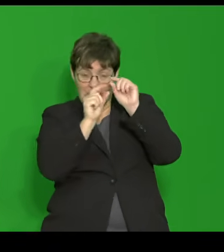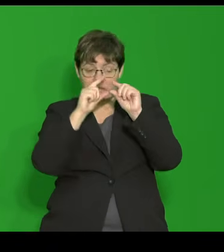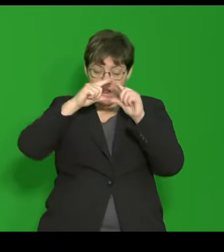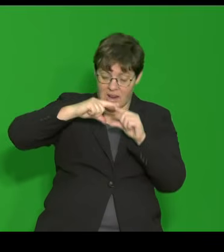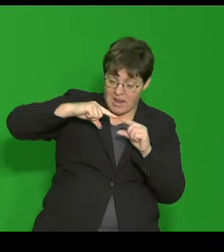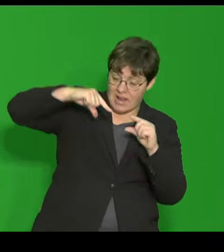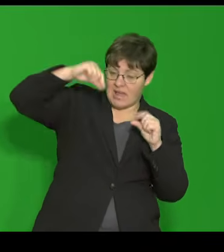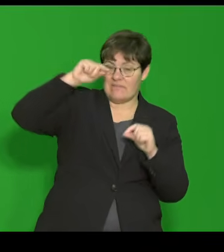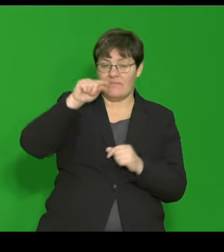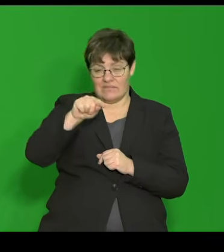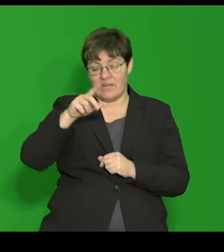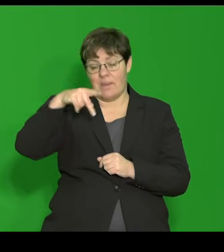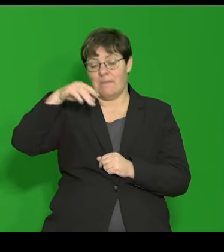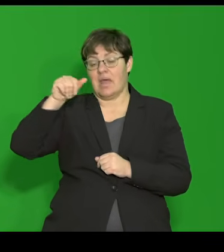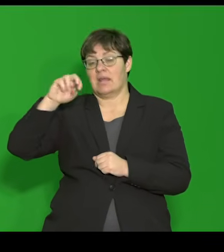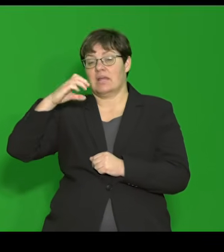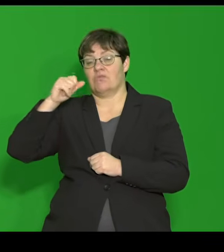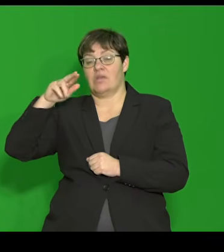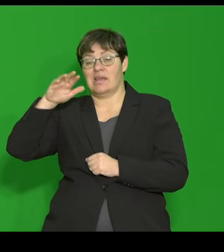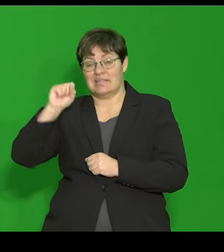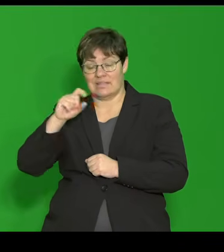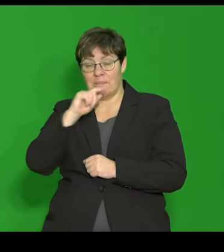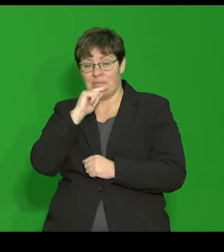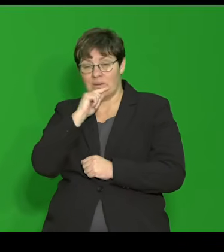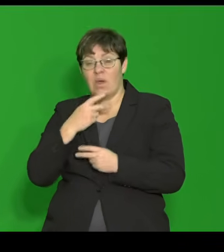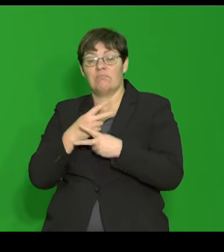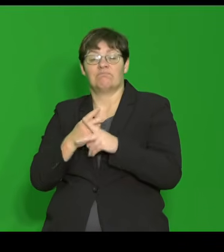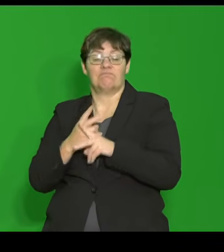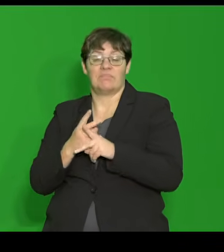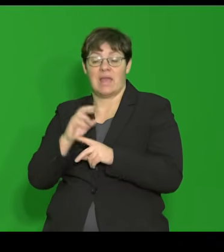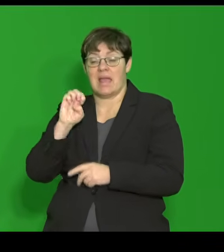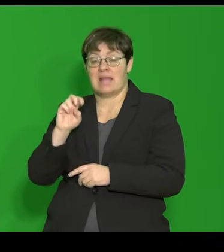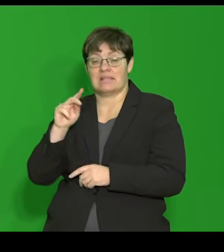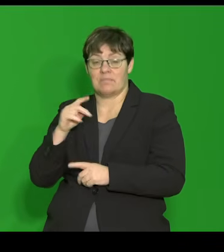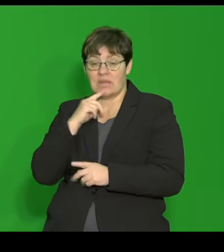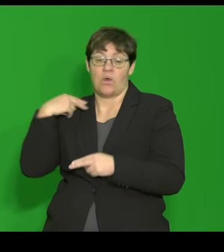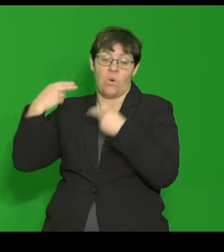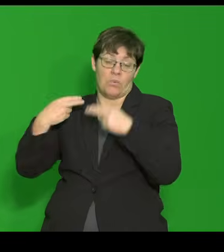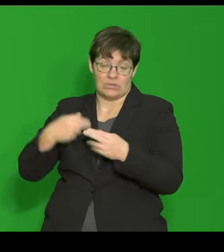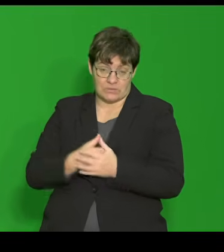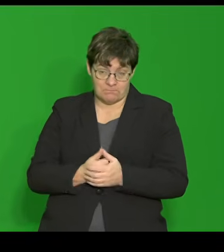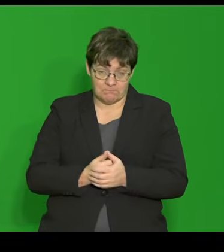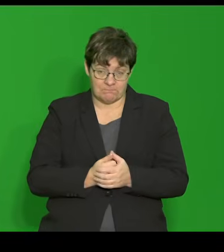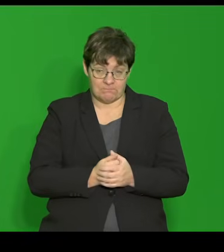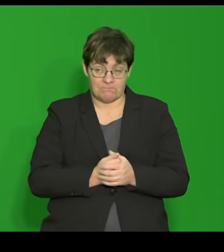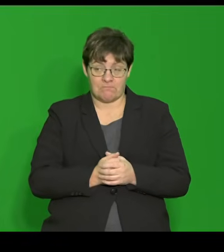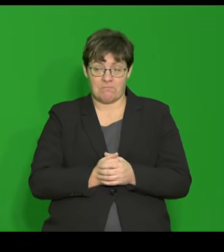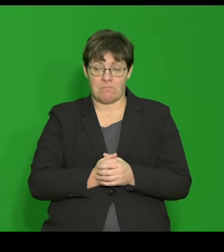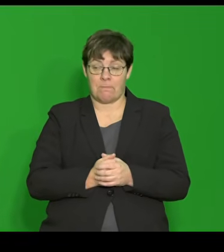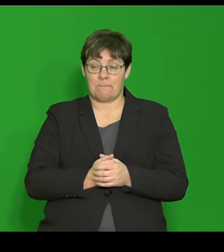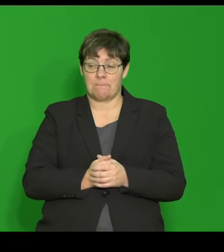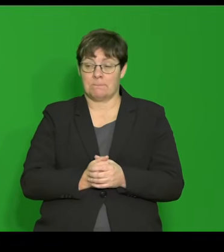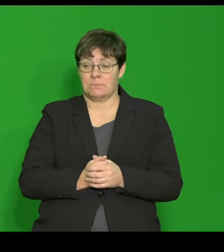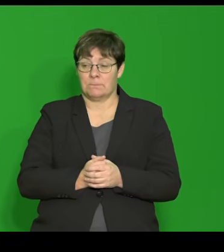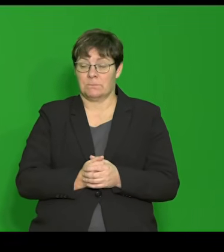This leaf-shaped organ here, which plays an important role in the production of enzymes and hormones, is called